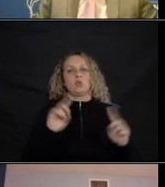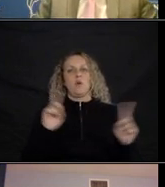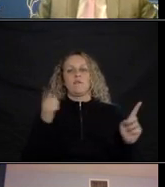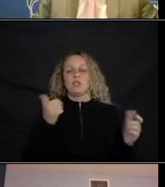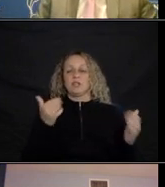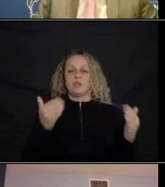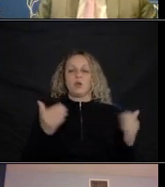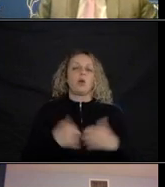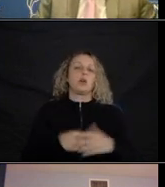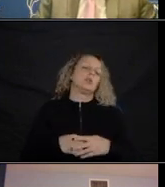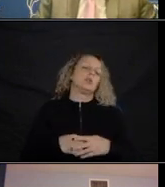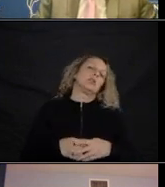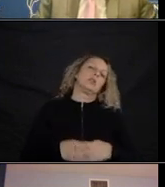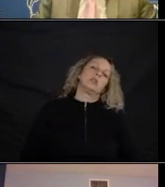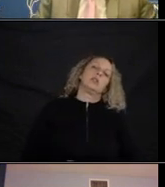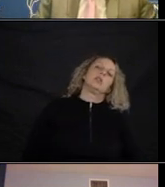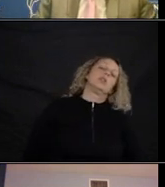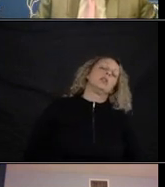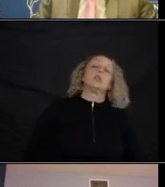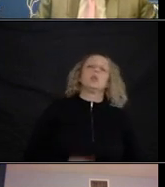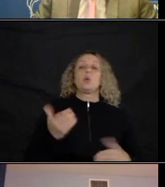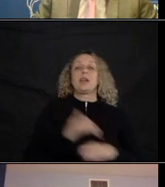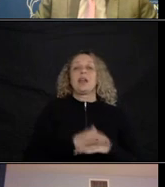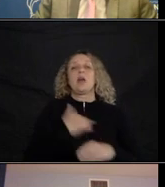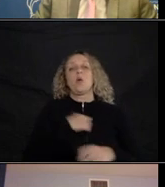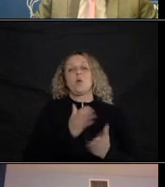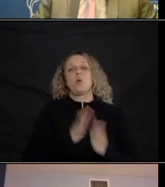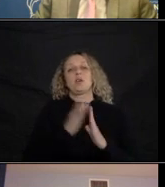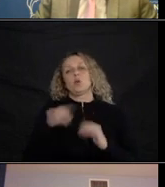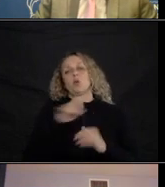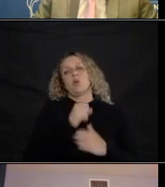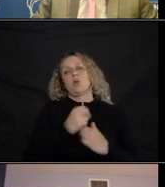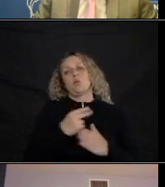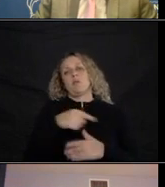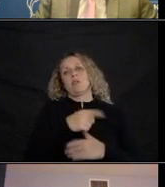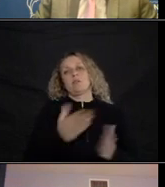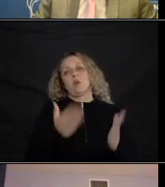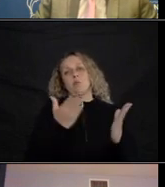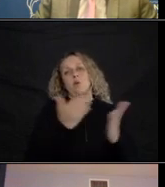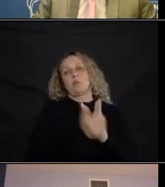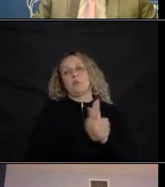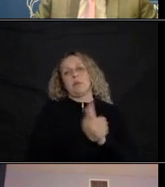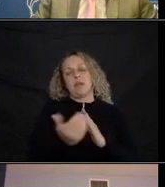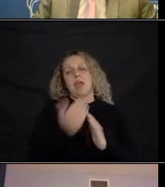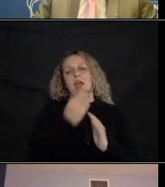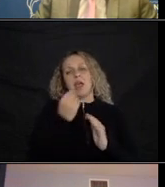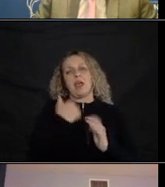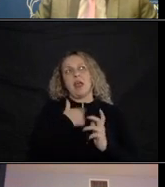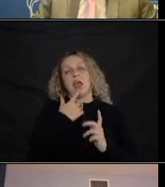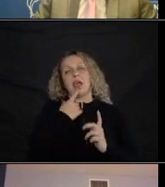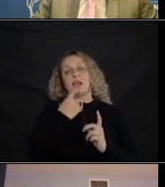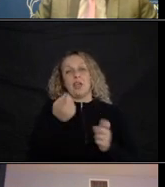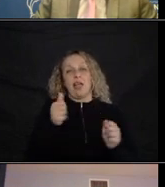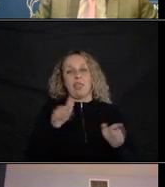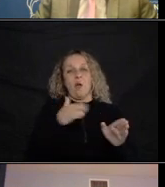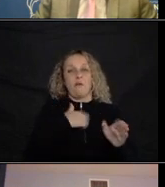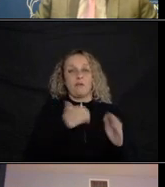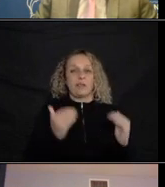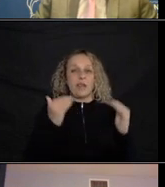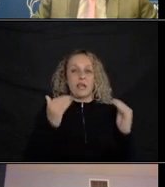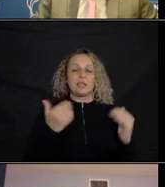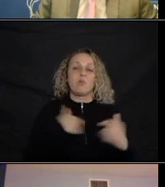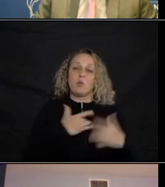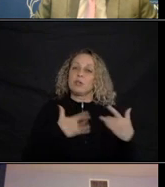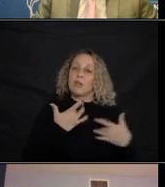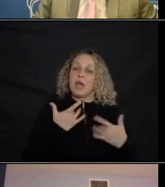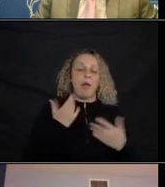going. So we're here tonight requesting you to, you know, approve this proposed amendment. and just allow us to take the next step. We're excited